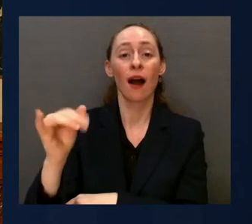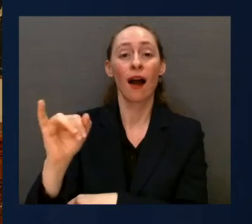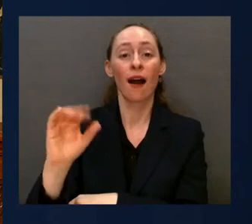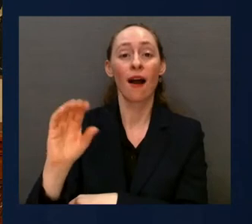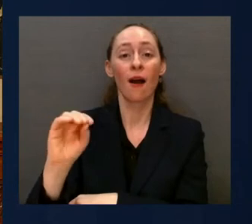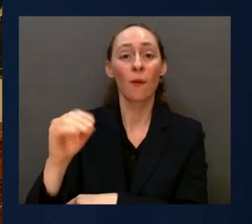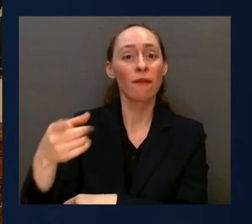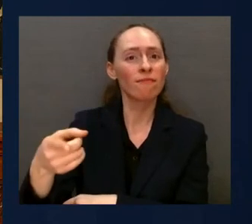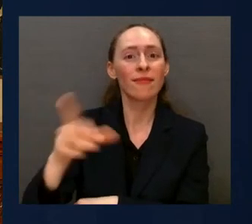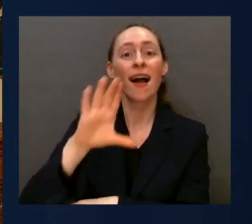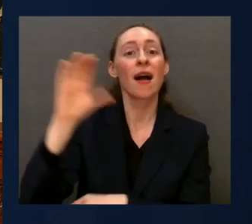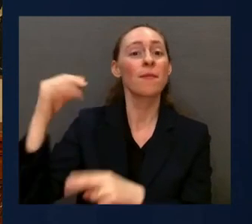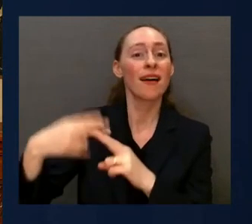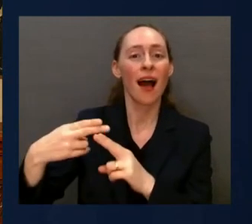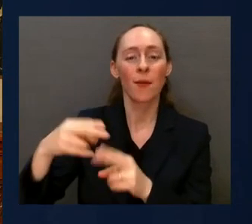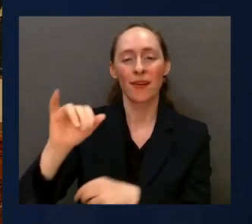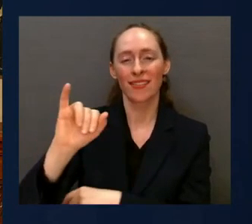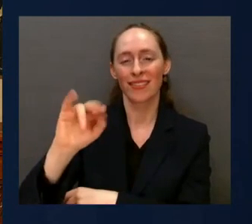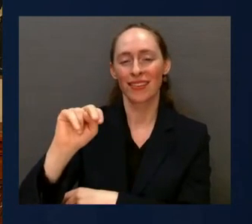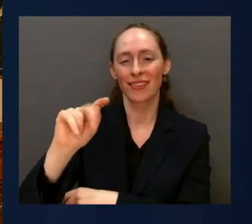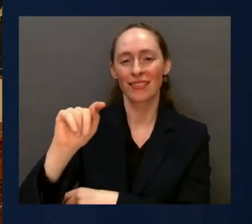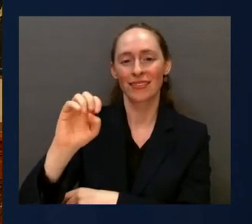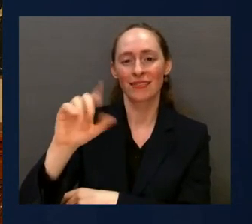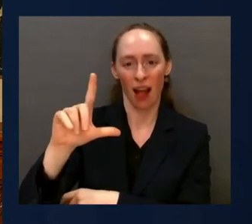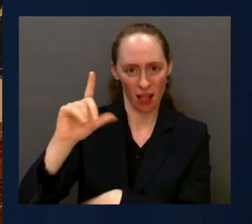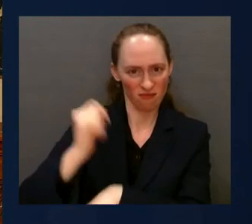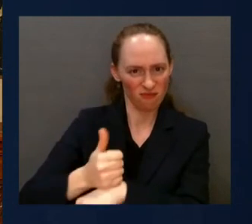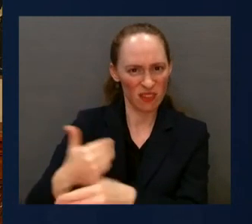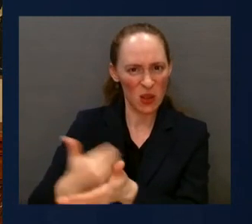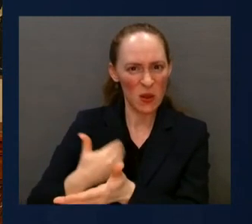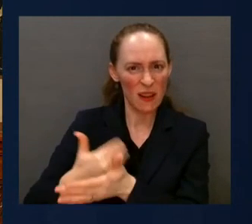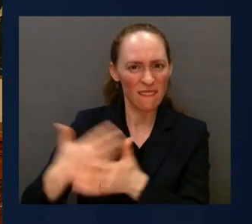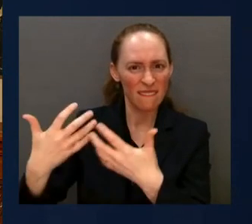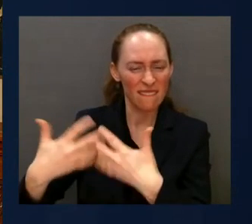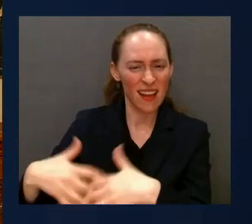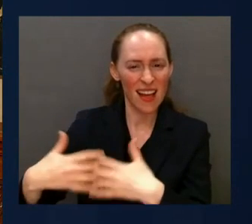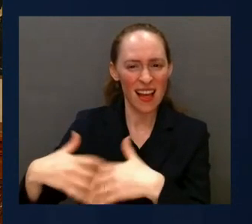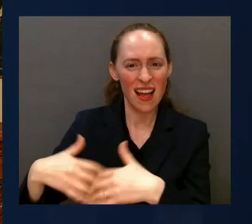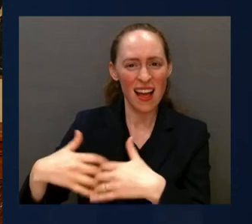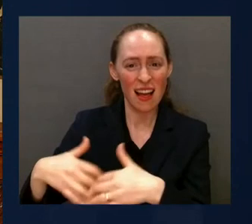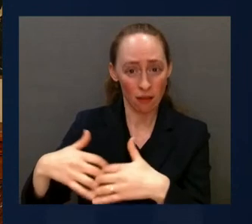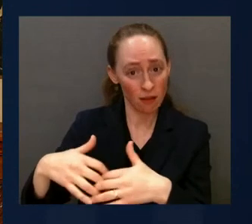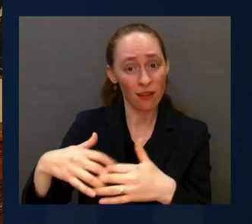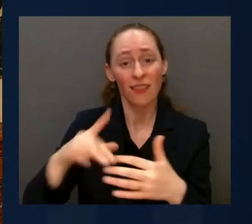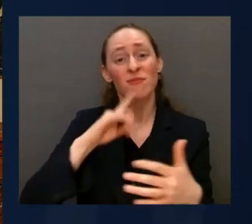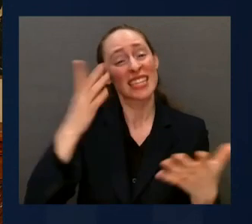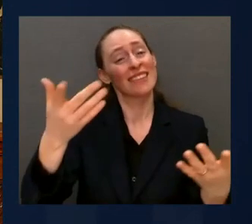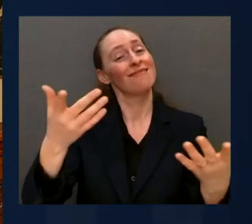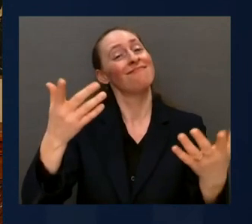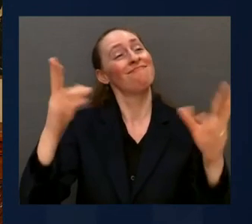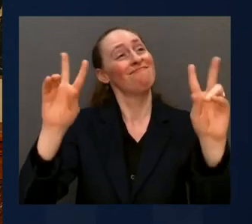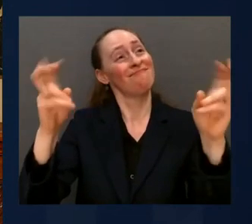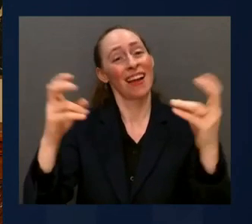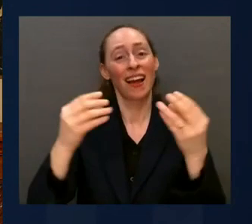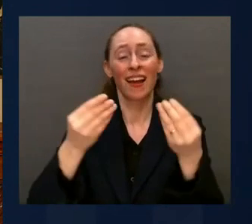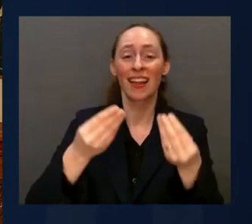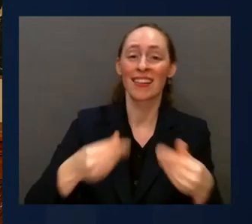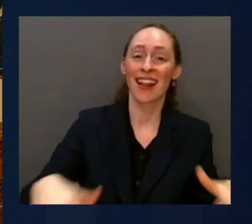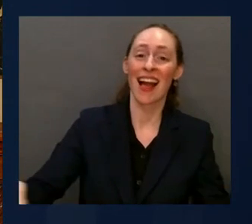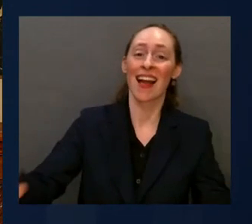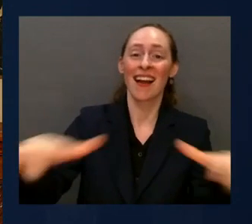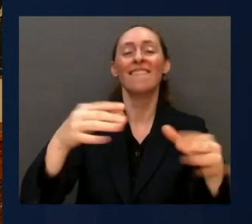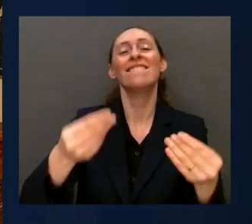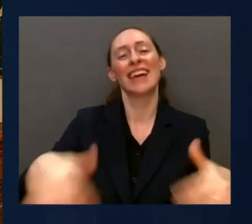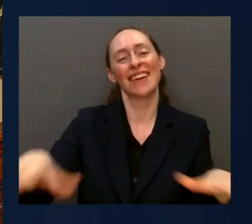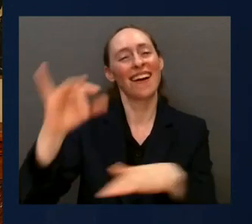acres, literally a field of dreams. It's going to create 10,000 jobs, that one investment, 7,000